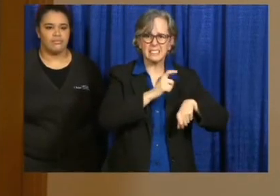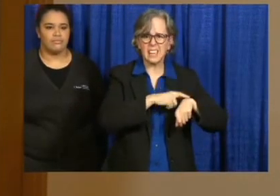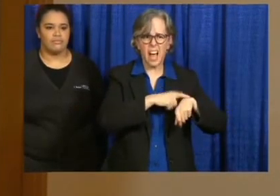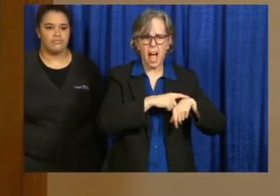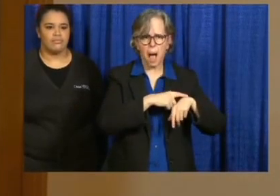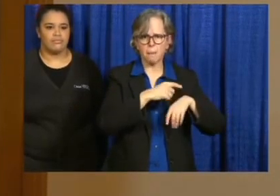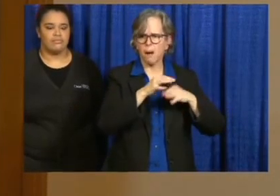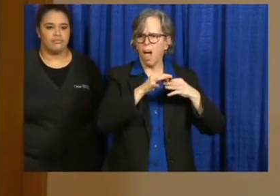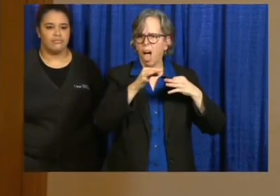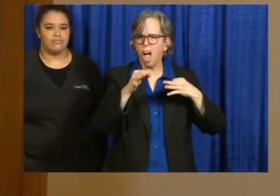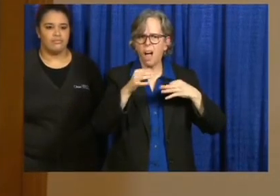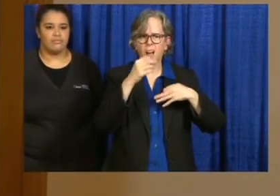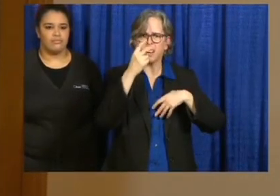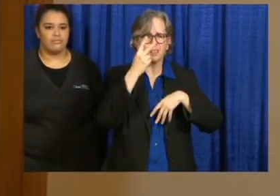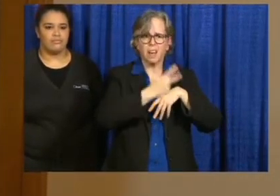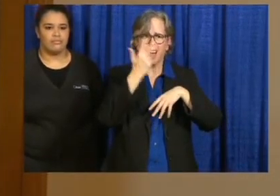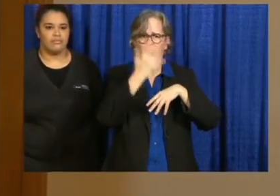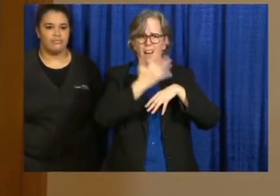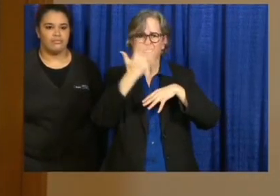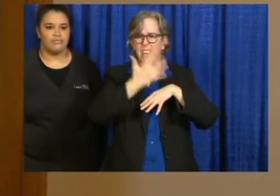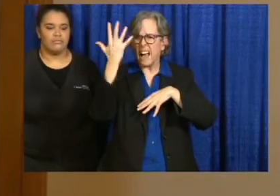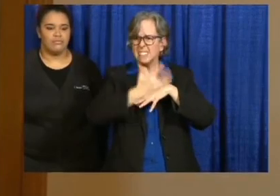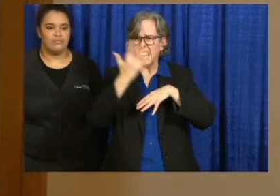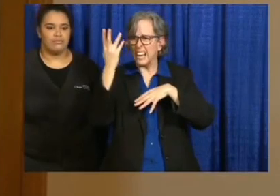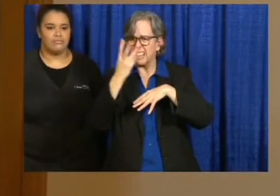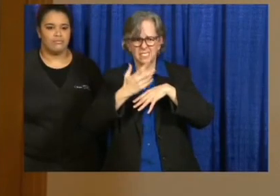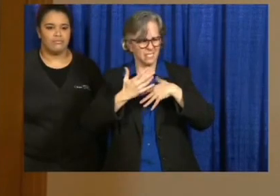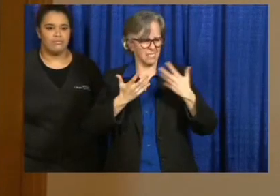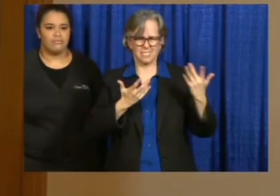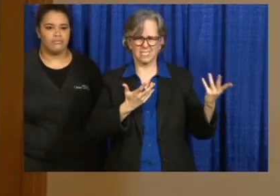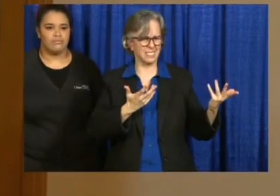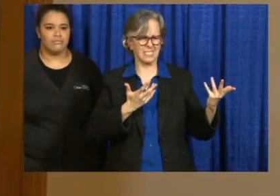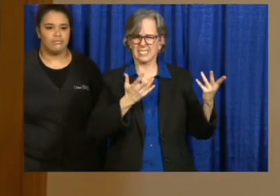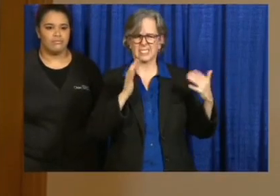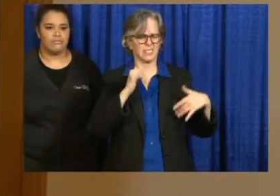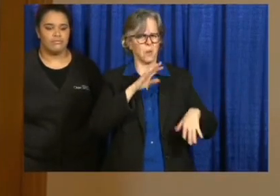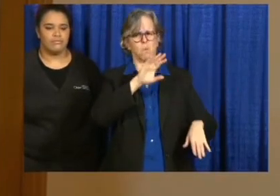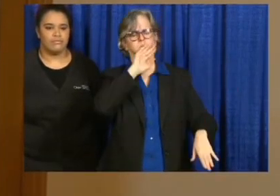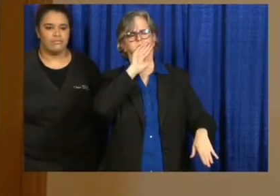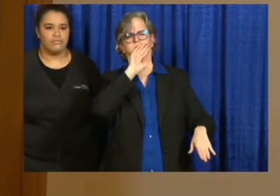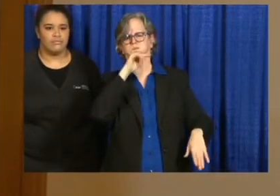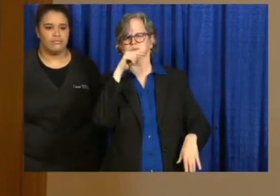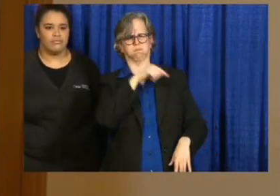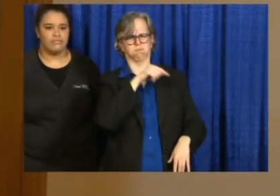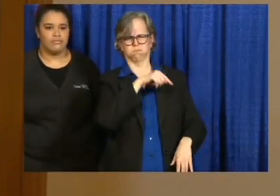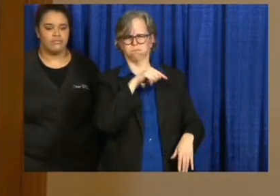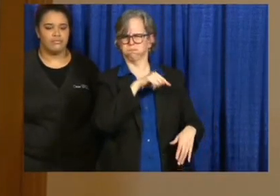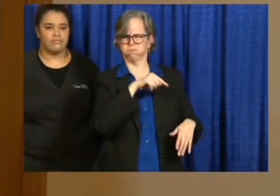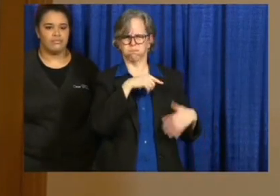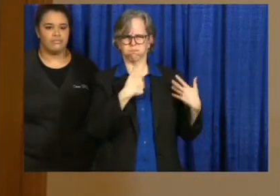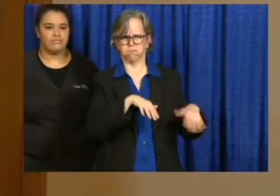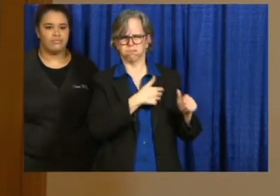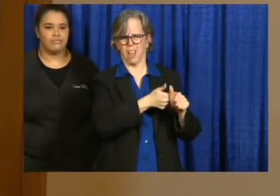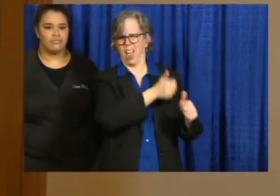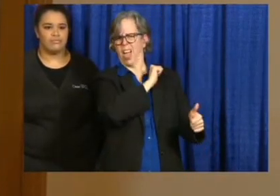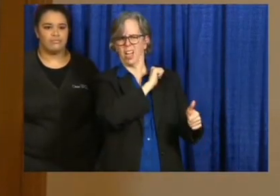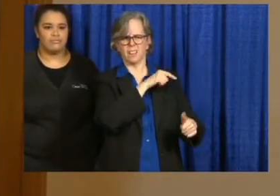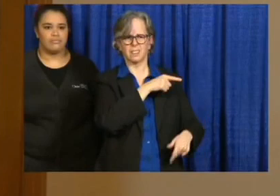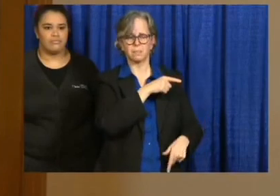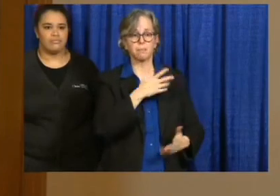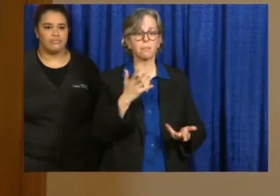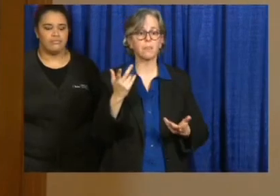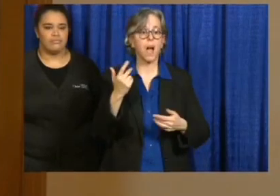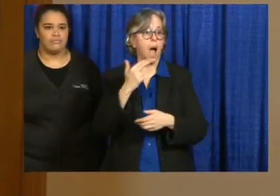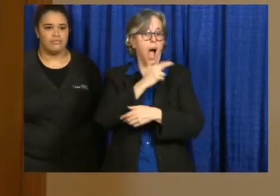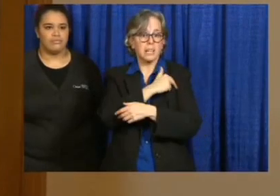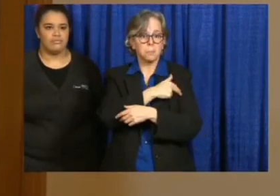taking 5 days to longer. And that's the frustration. I think sometimes we've seen maybe a hospital with a